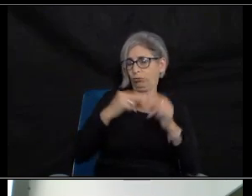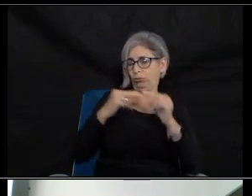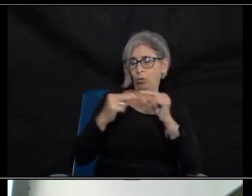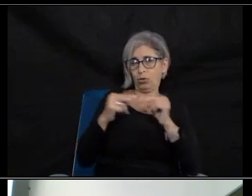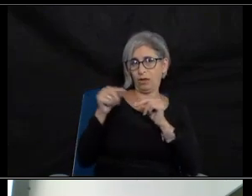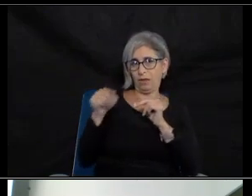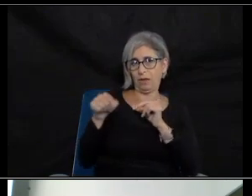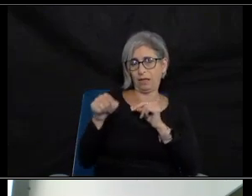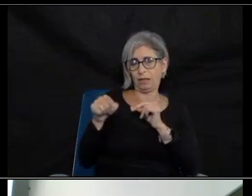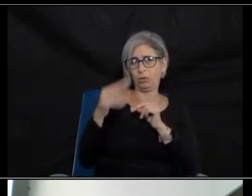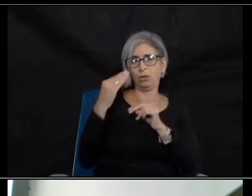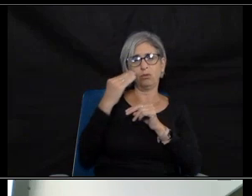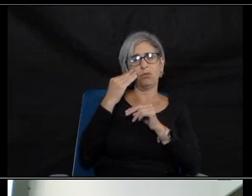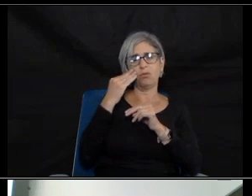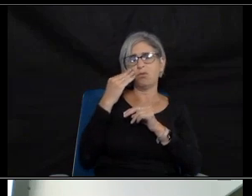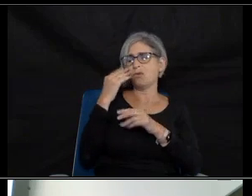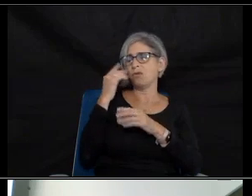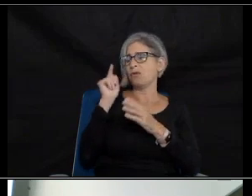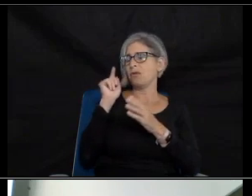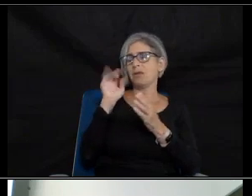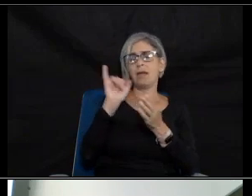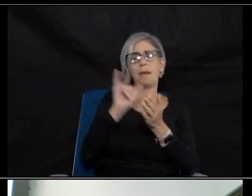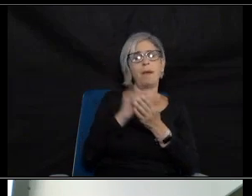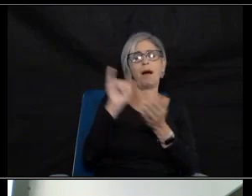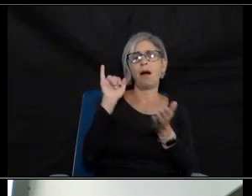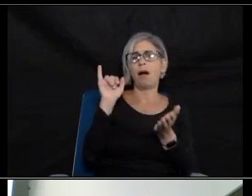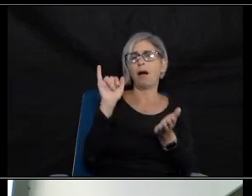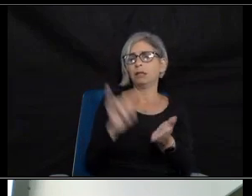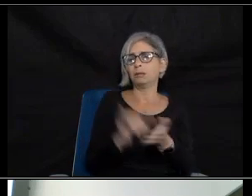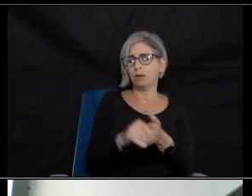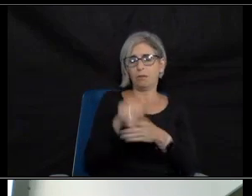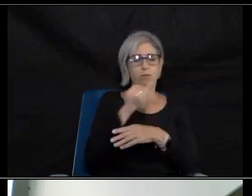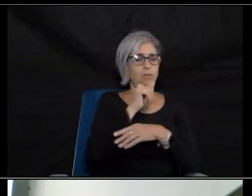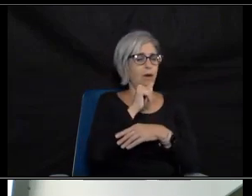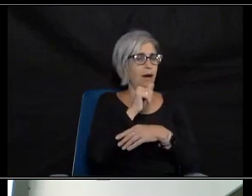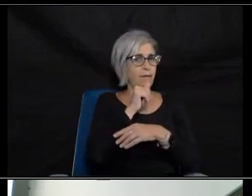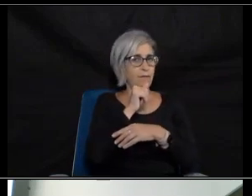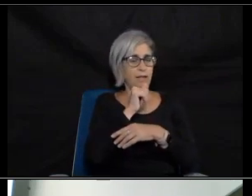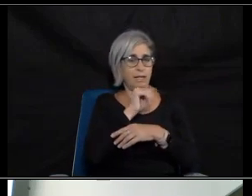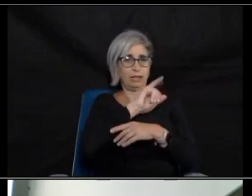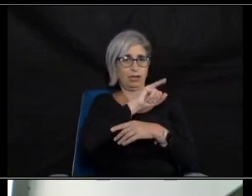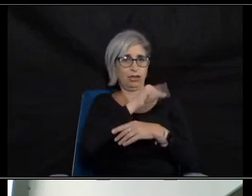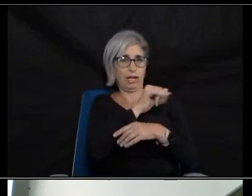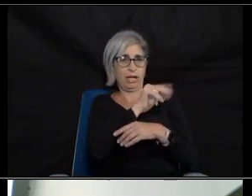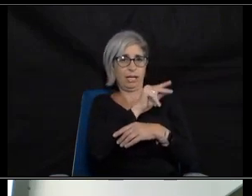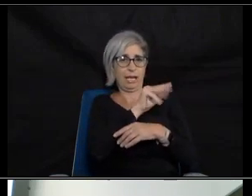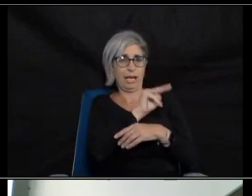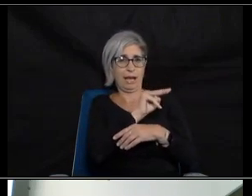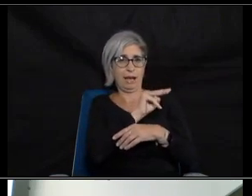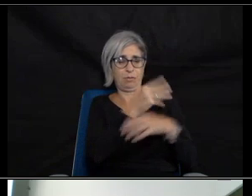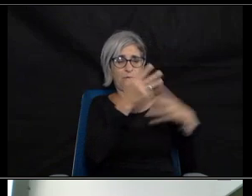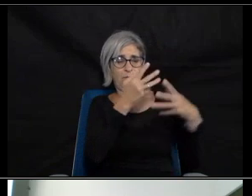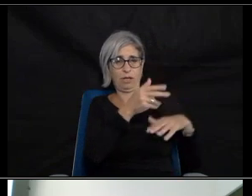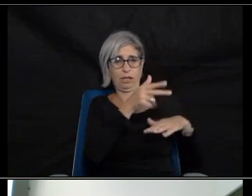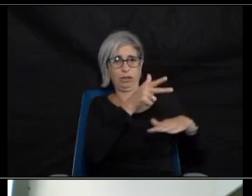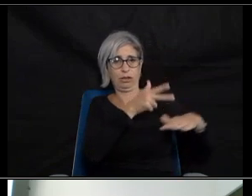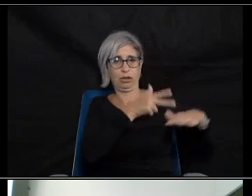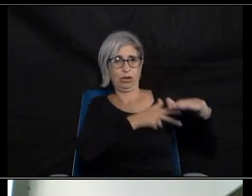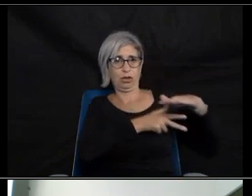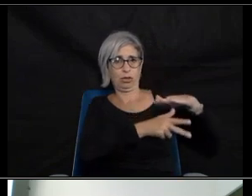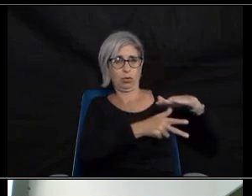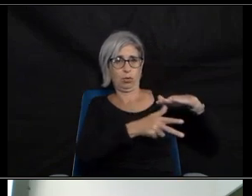it was impossible for any private sector developer, not just JKM, to finish the garage at the same time as